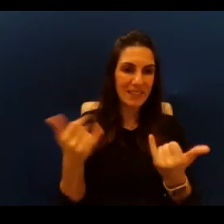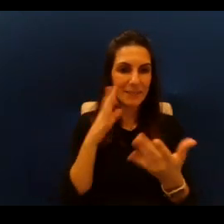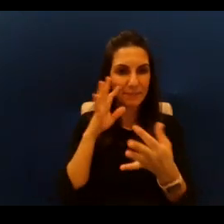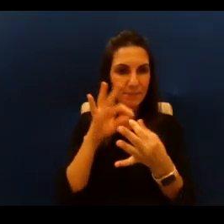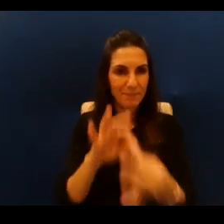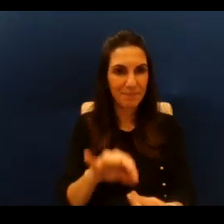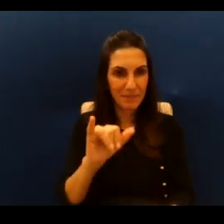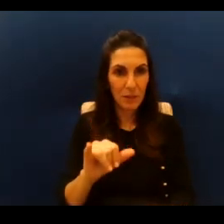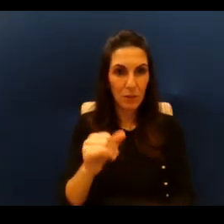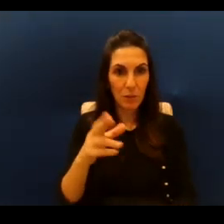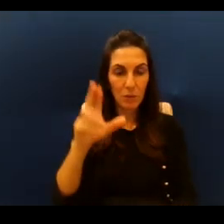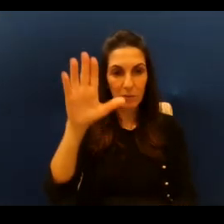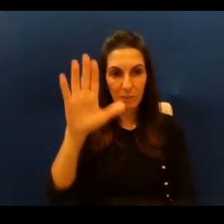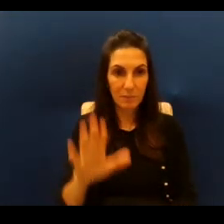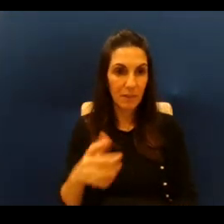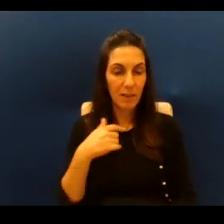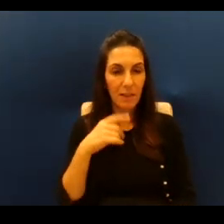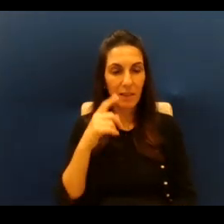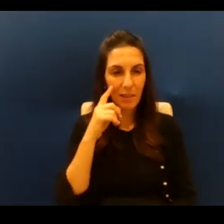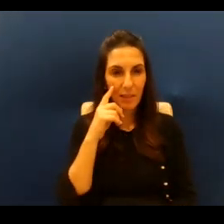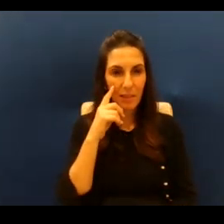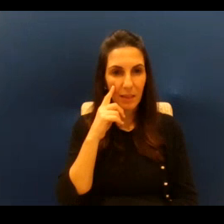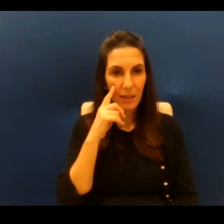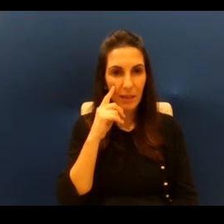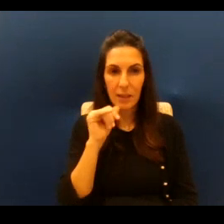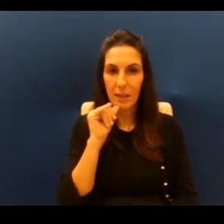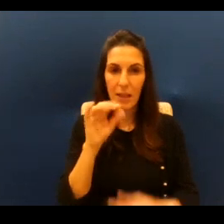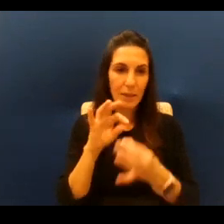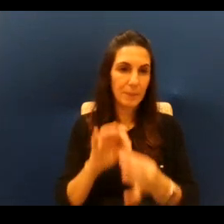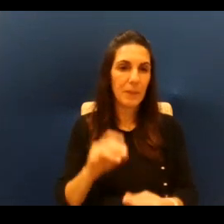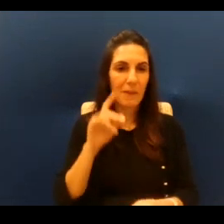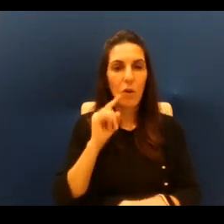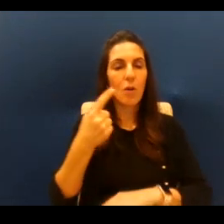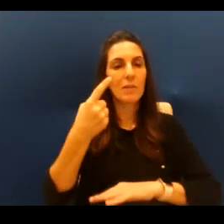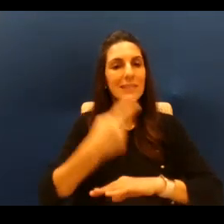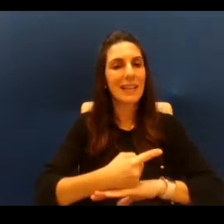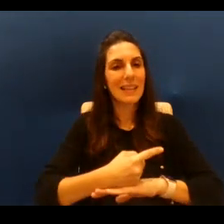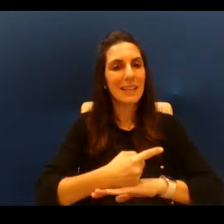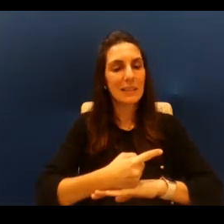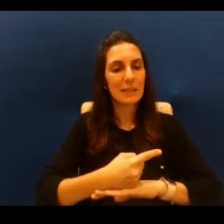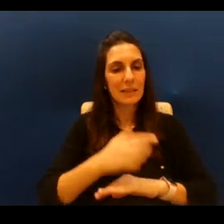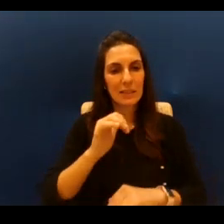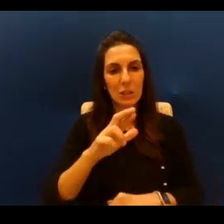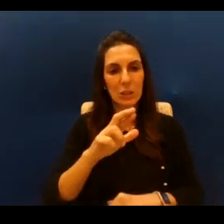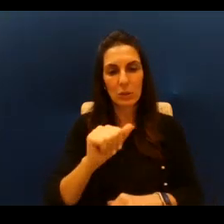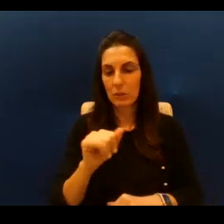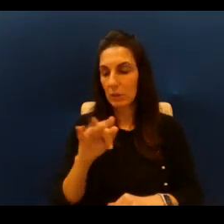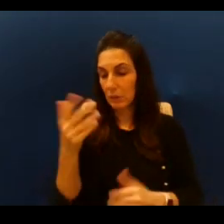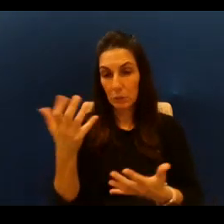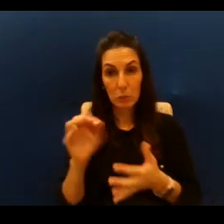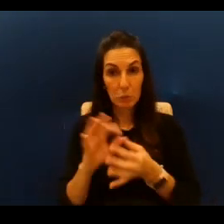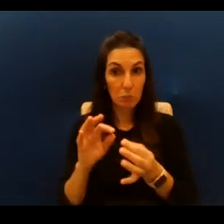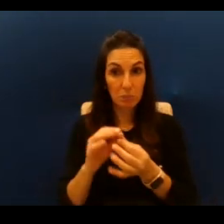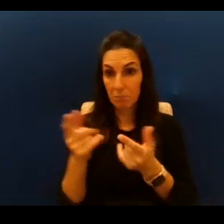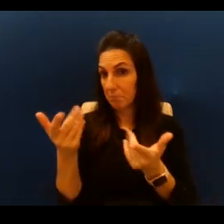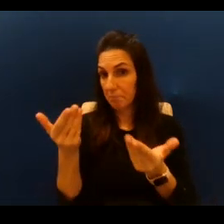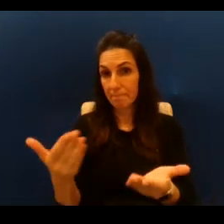you took it down. So I think it's not supposed to be raised for this, but you are unmuted if you'd like to comment.